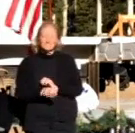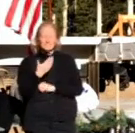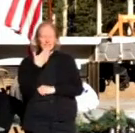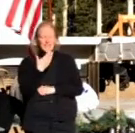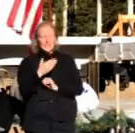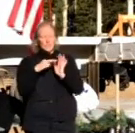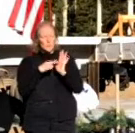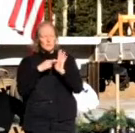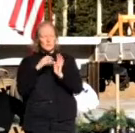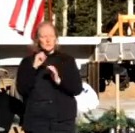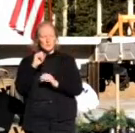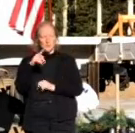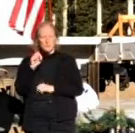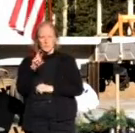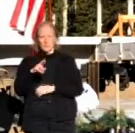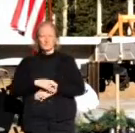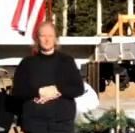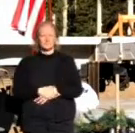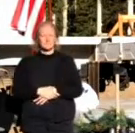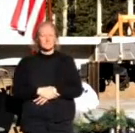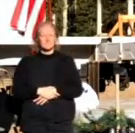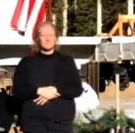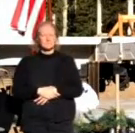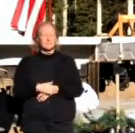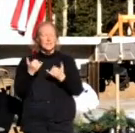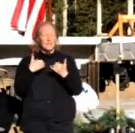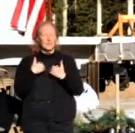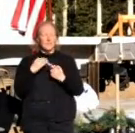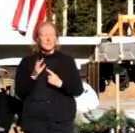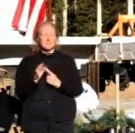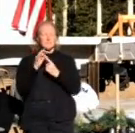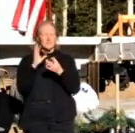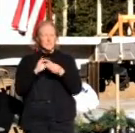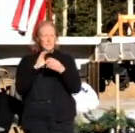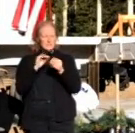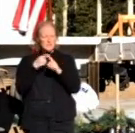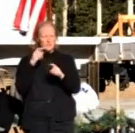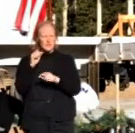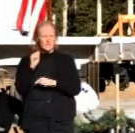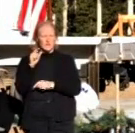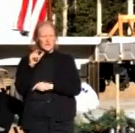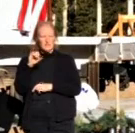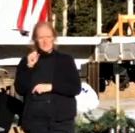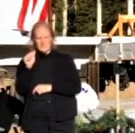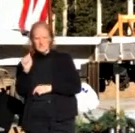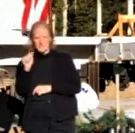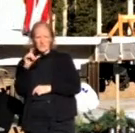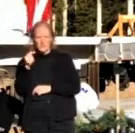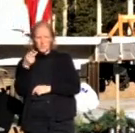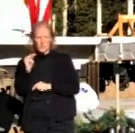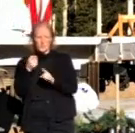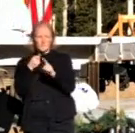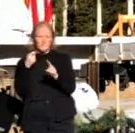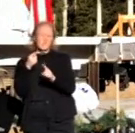Thank you, Representative Soper. And now we have a special message from Alyssa Logan with Senator Bennett's